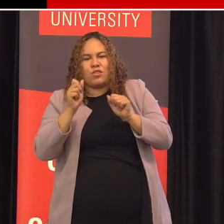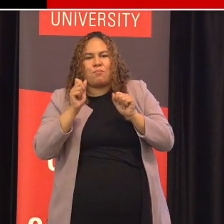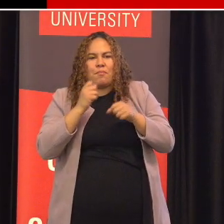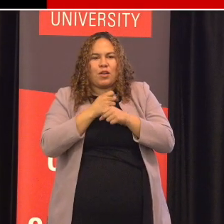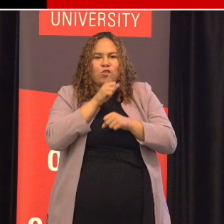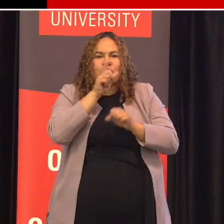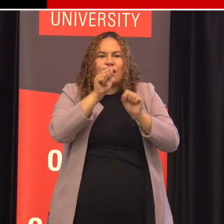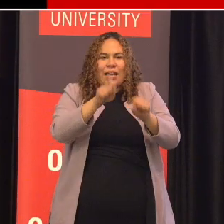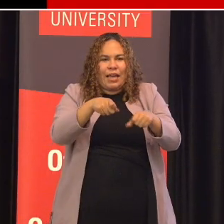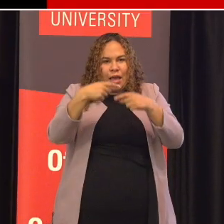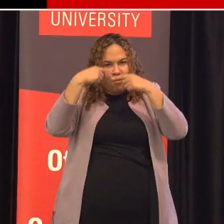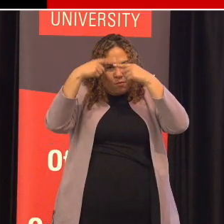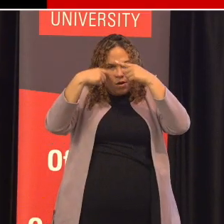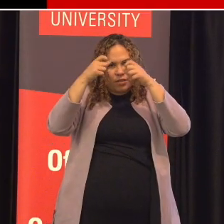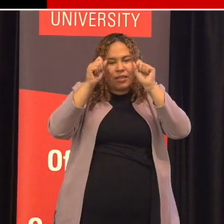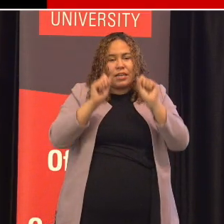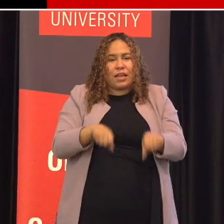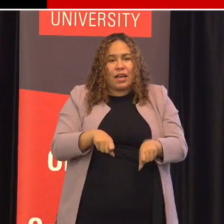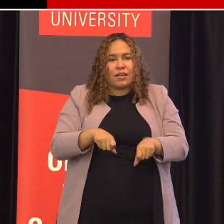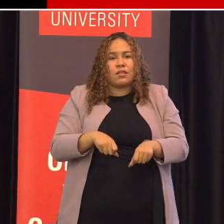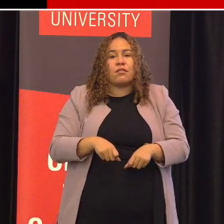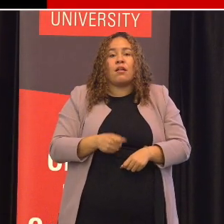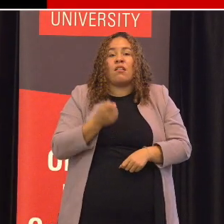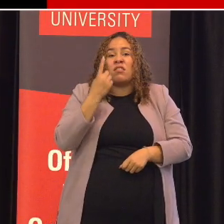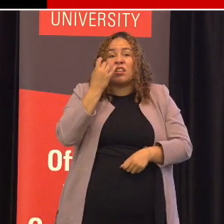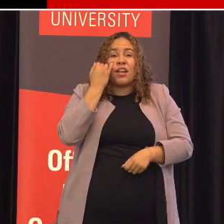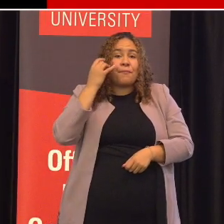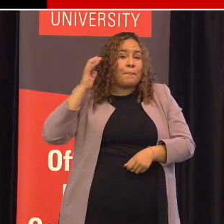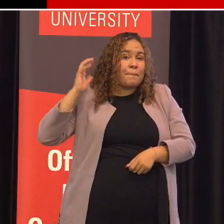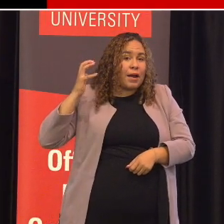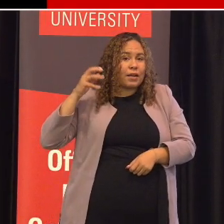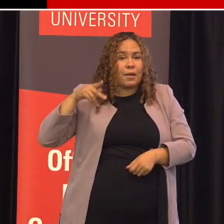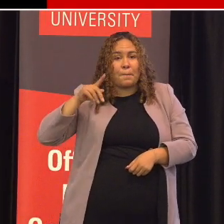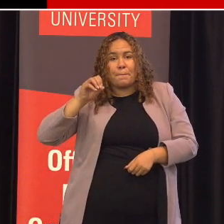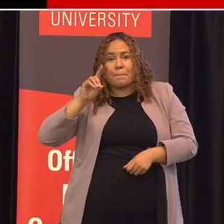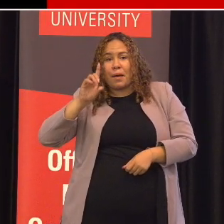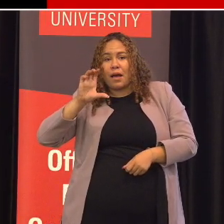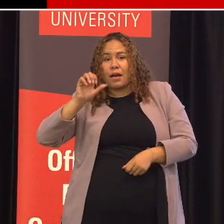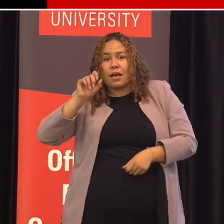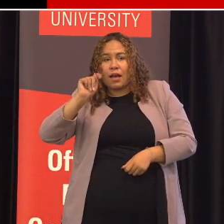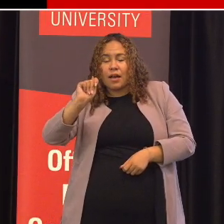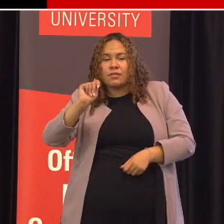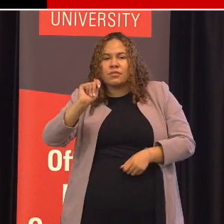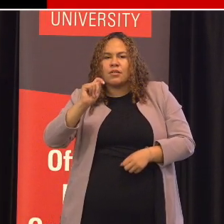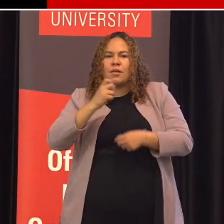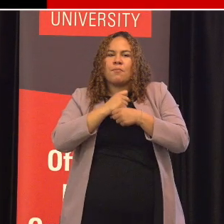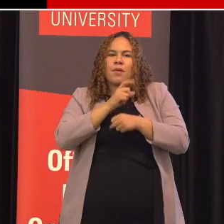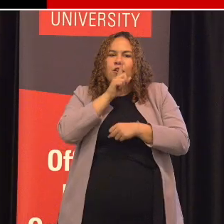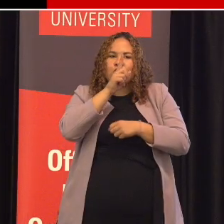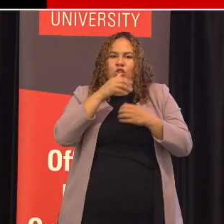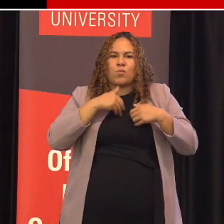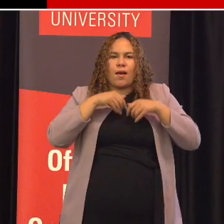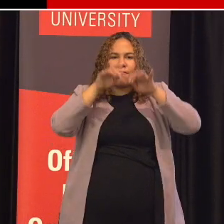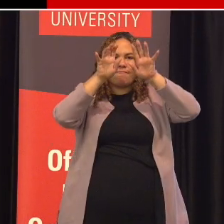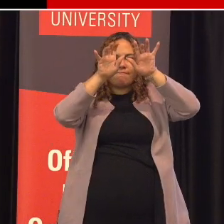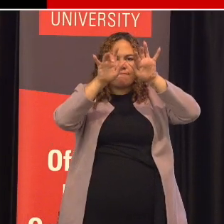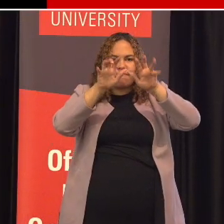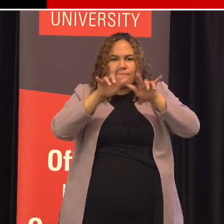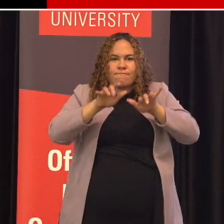producing podcasts, we have a lot of podcasts on campus, make sure you are getting a transcript and posting